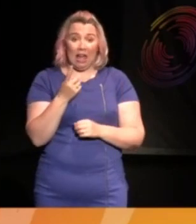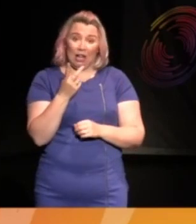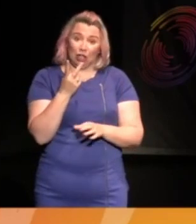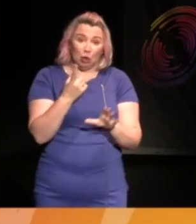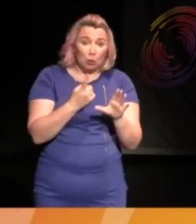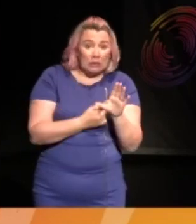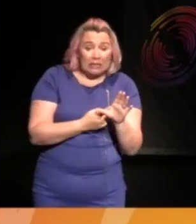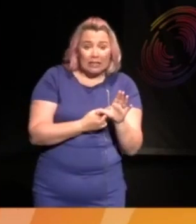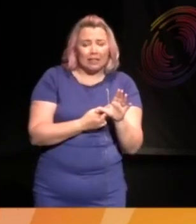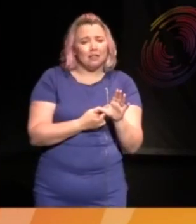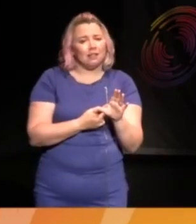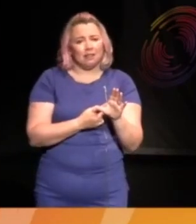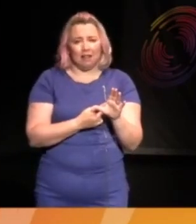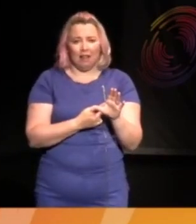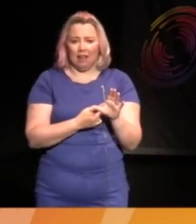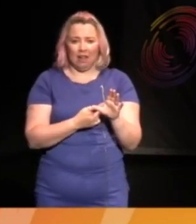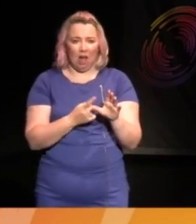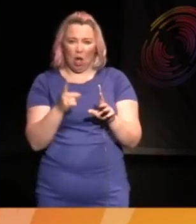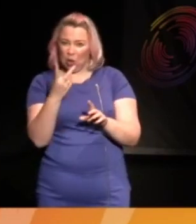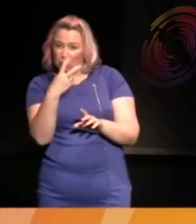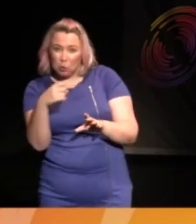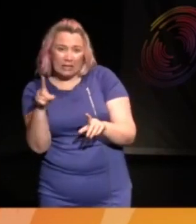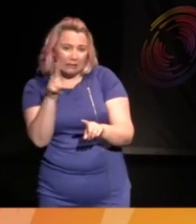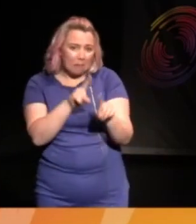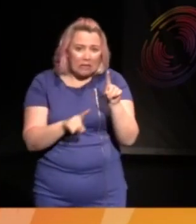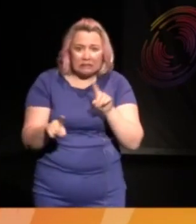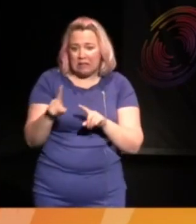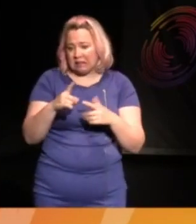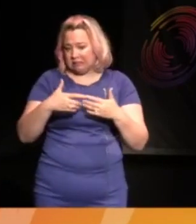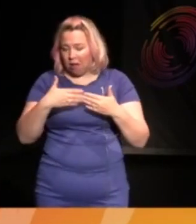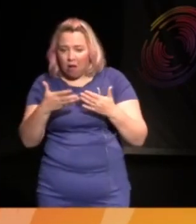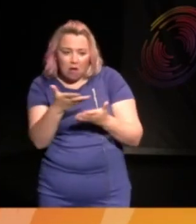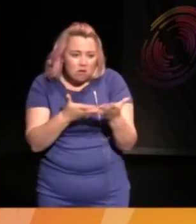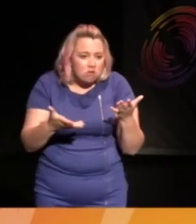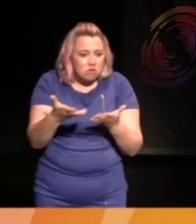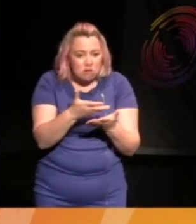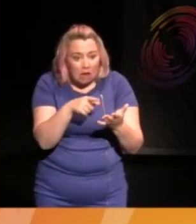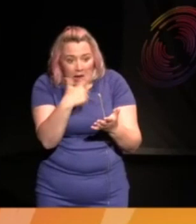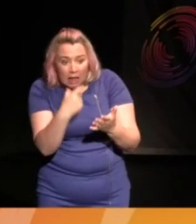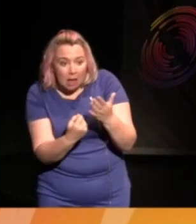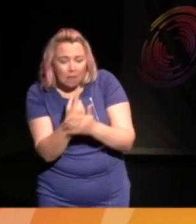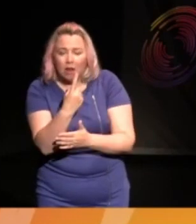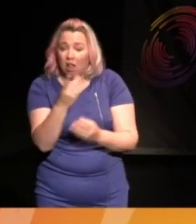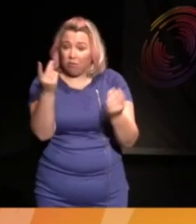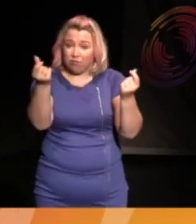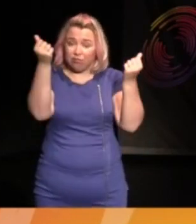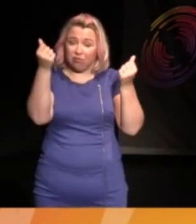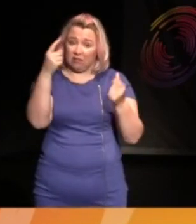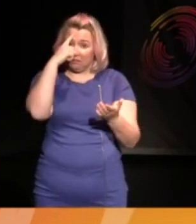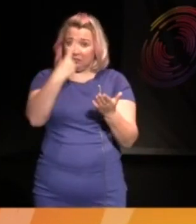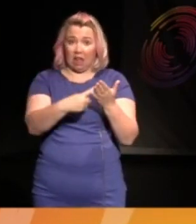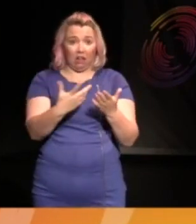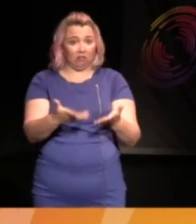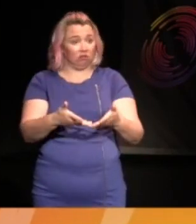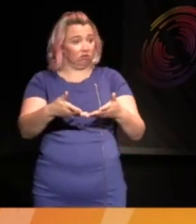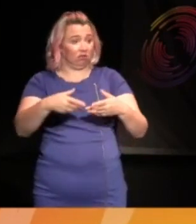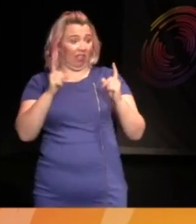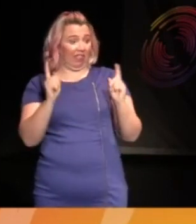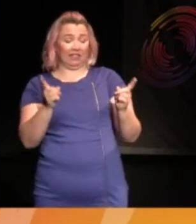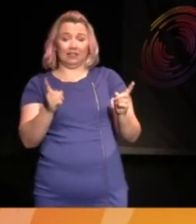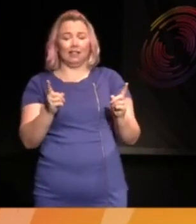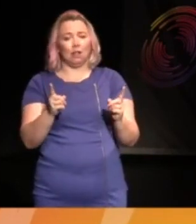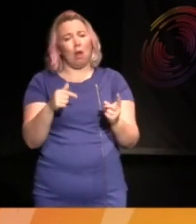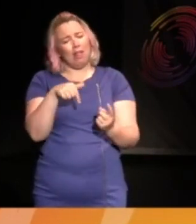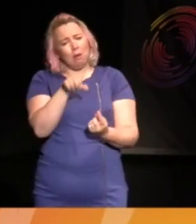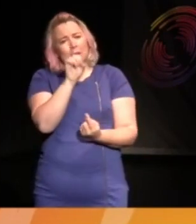There wasn't, 20 meetings to decide whether, that could happen. It happened. So that was key for